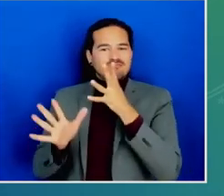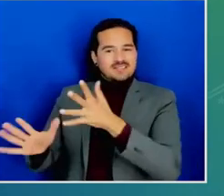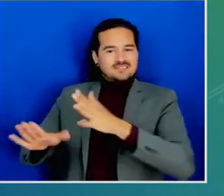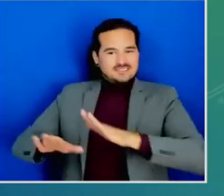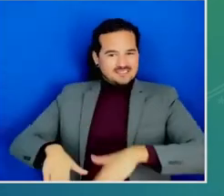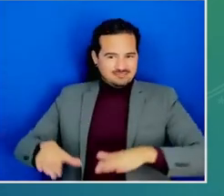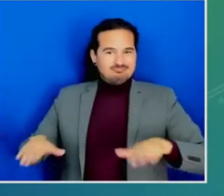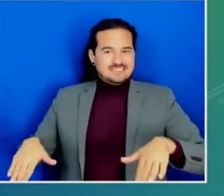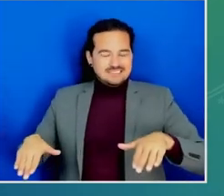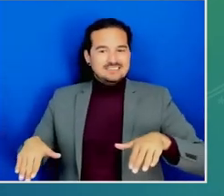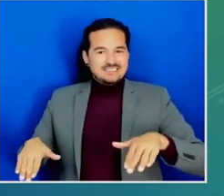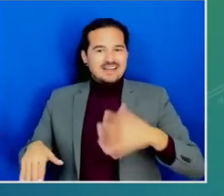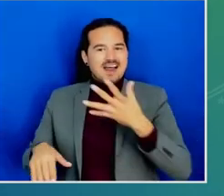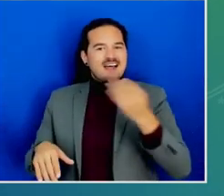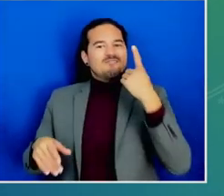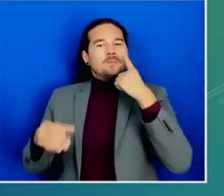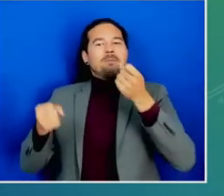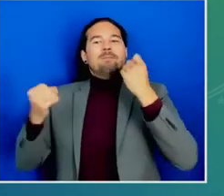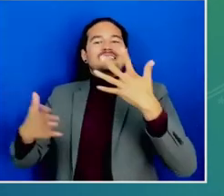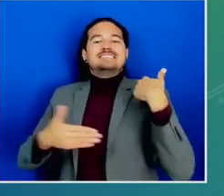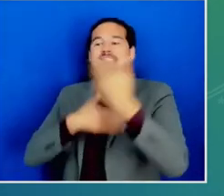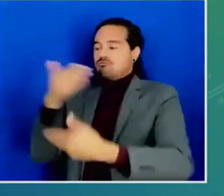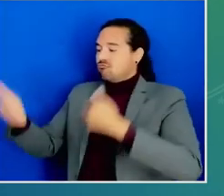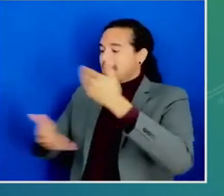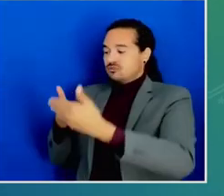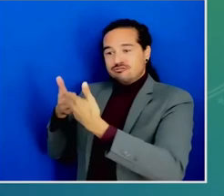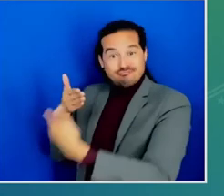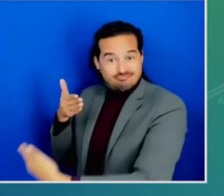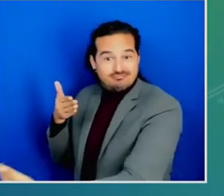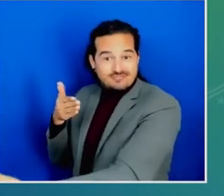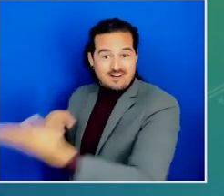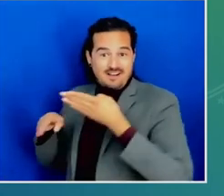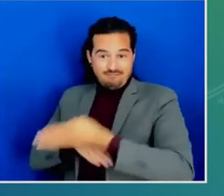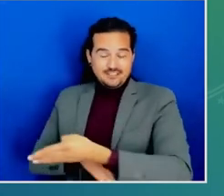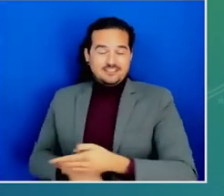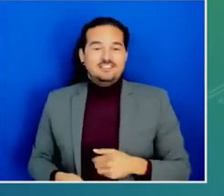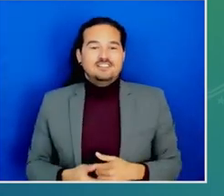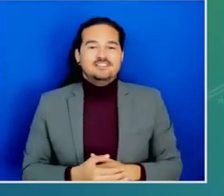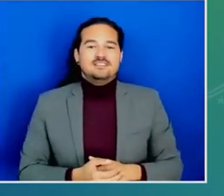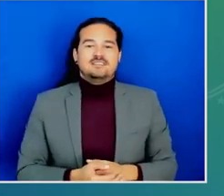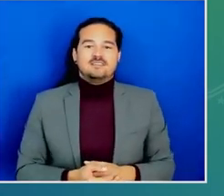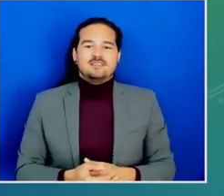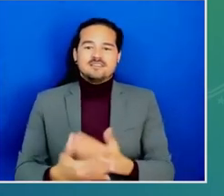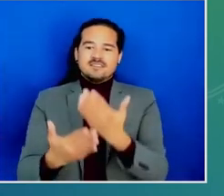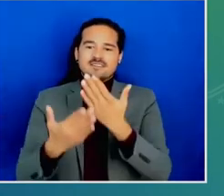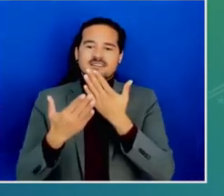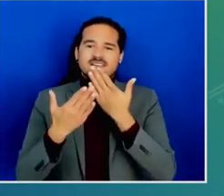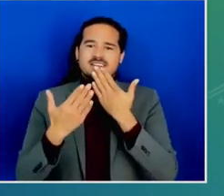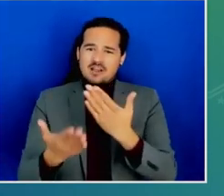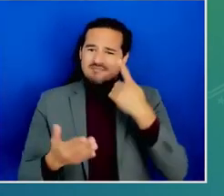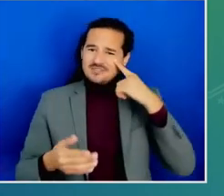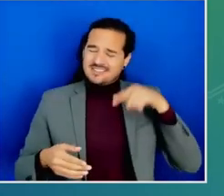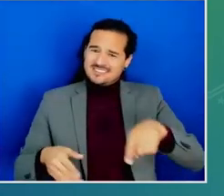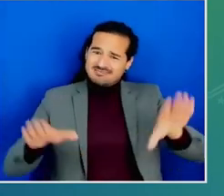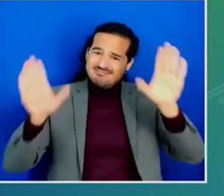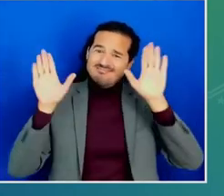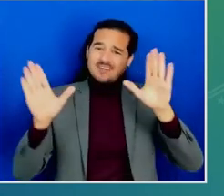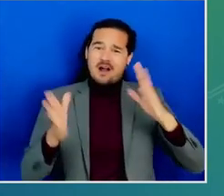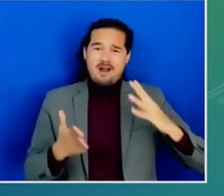grandchildren, and for generations of Americans to come. So thank you for this